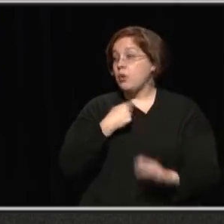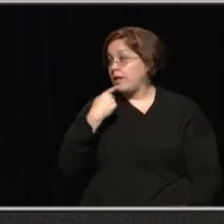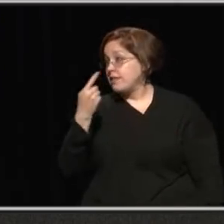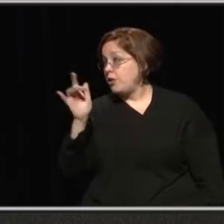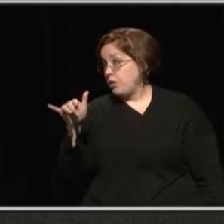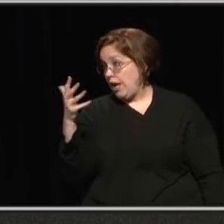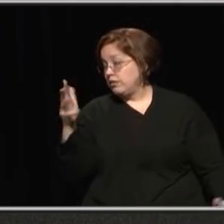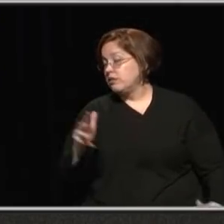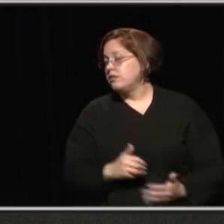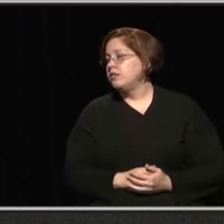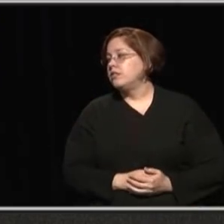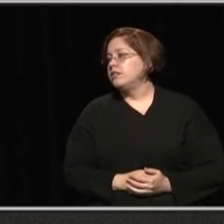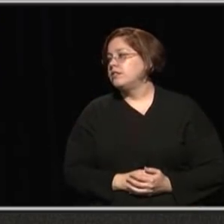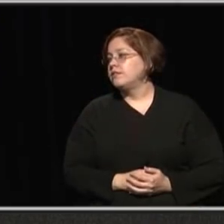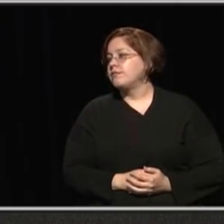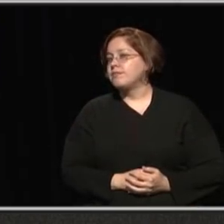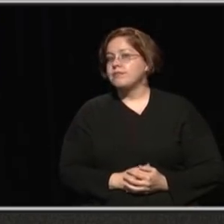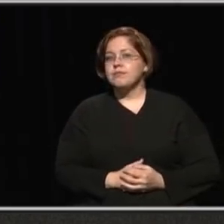that.